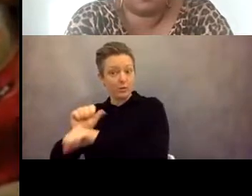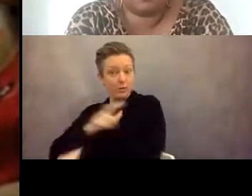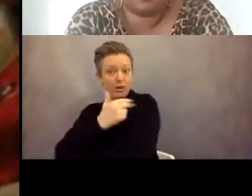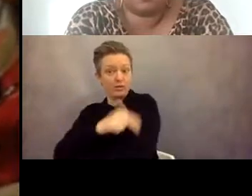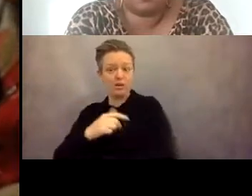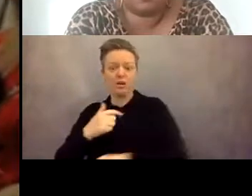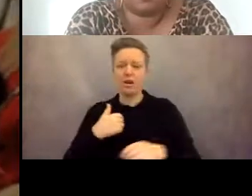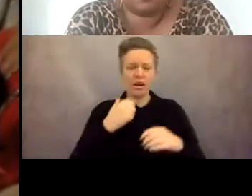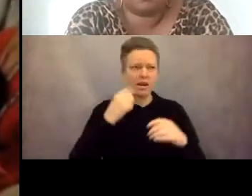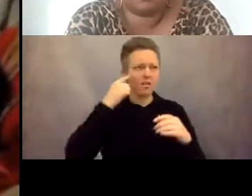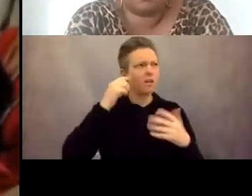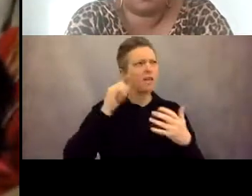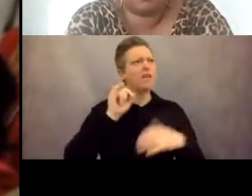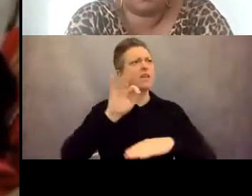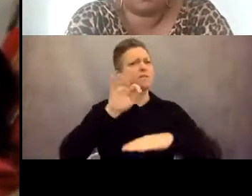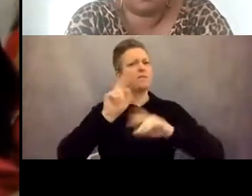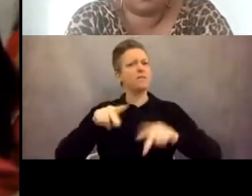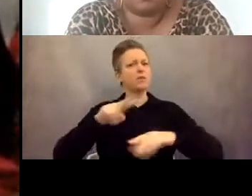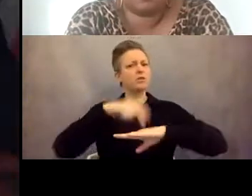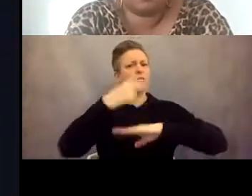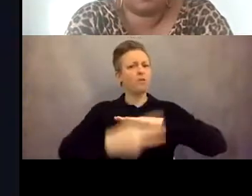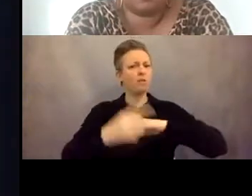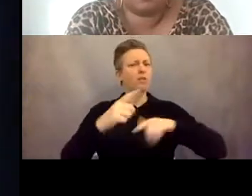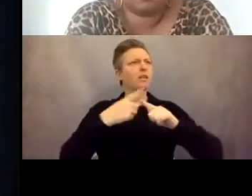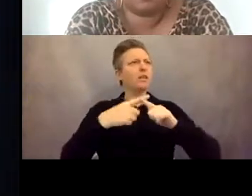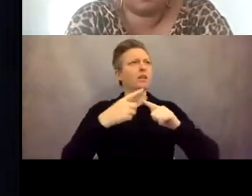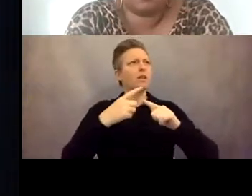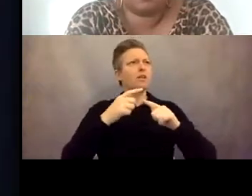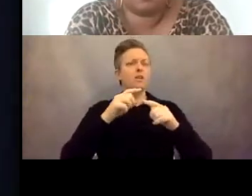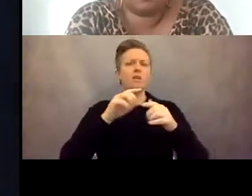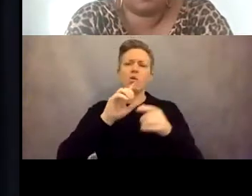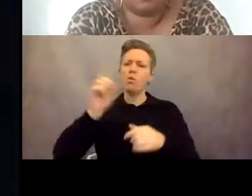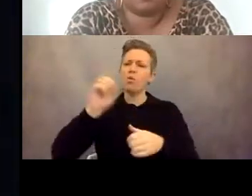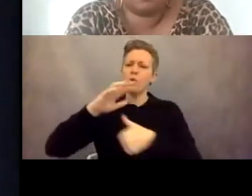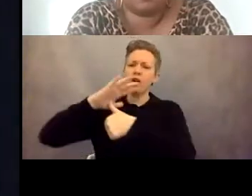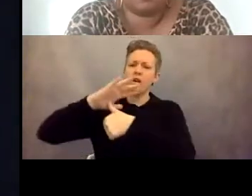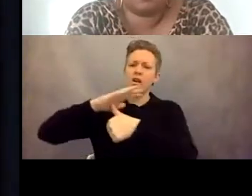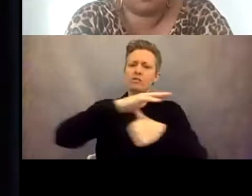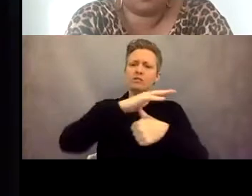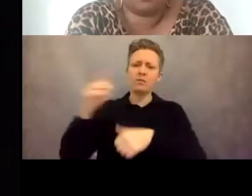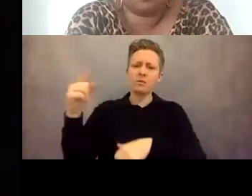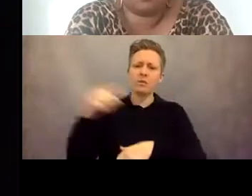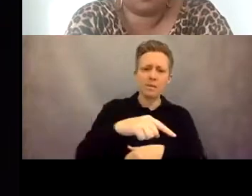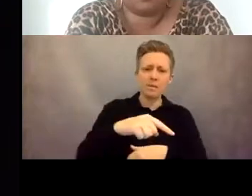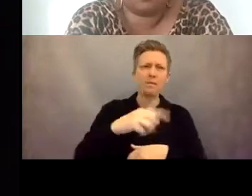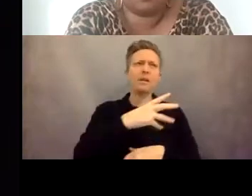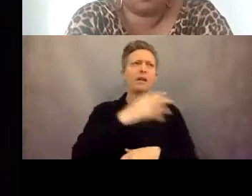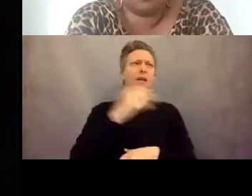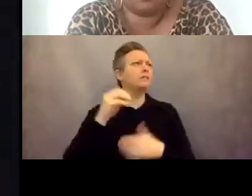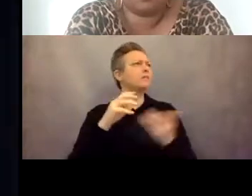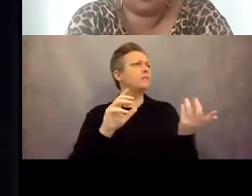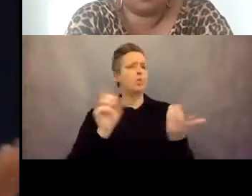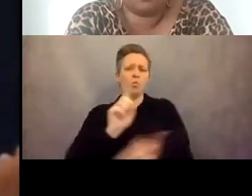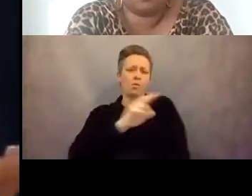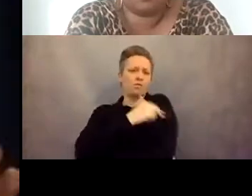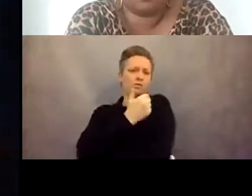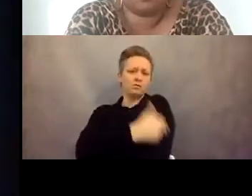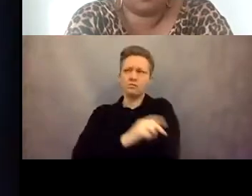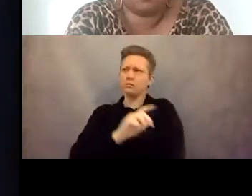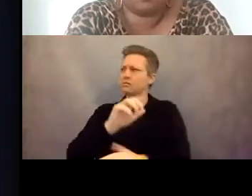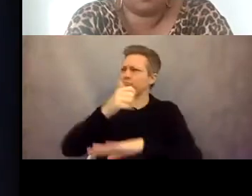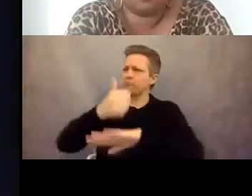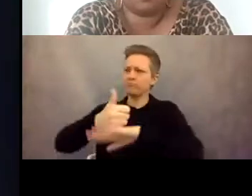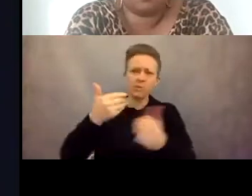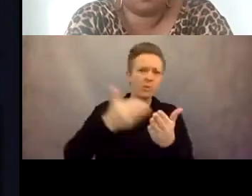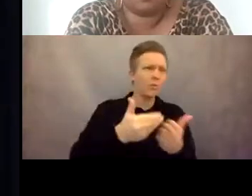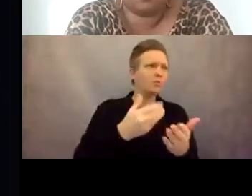belay down to the person on the beach? Would the helicopter actually land on the beach? Is there a level 1 trauma center in the Caribbean, you ask yourself? Do they fly you to Miami? Would they